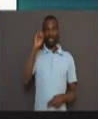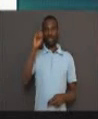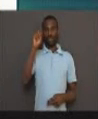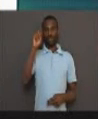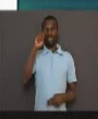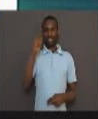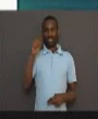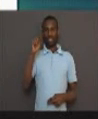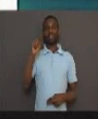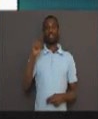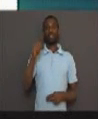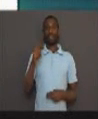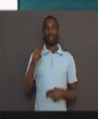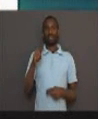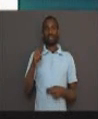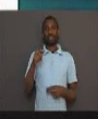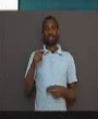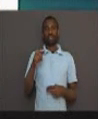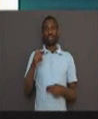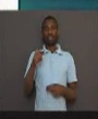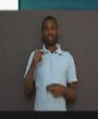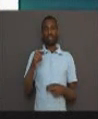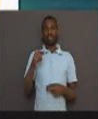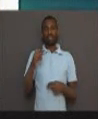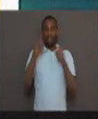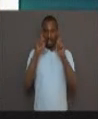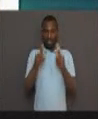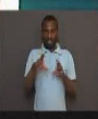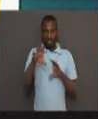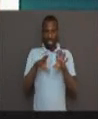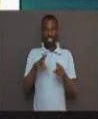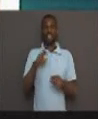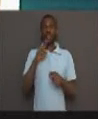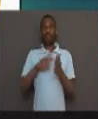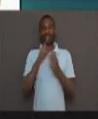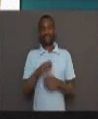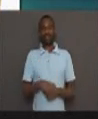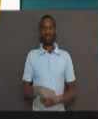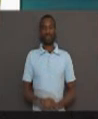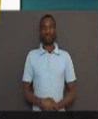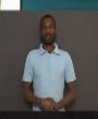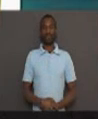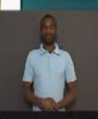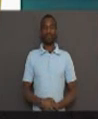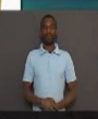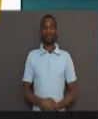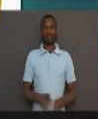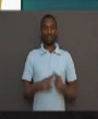ionization detectors to track the levels of ionizing radiation.